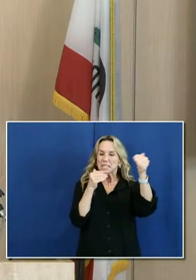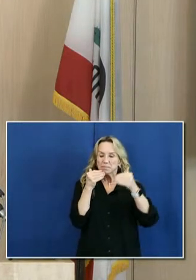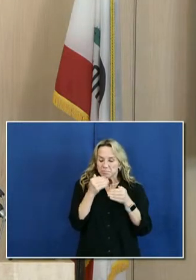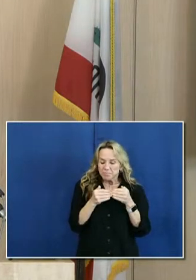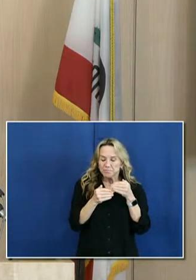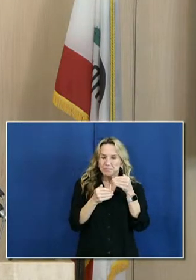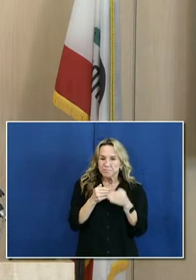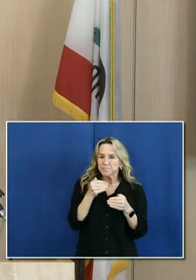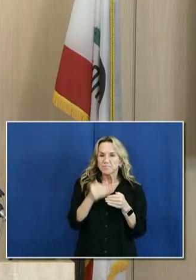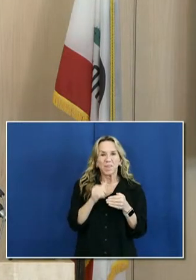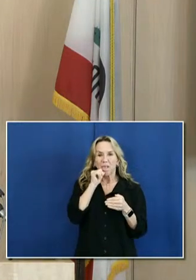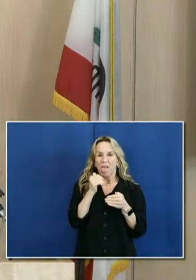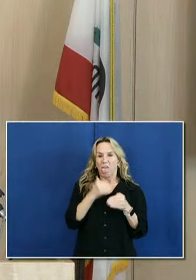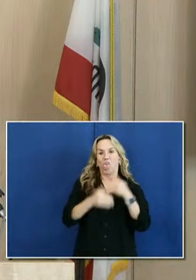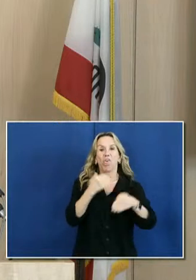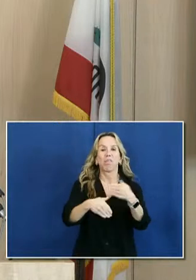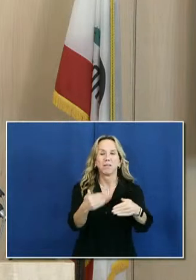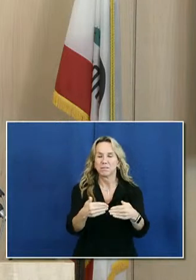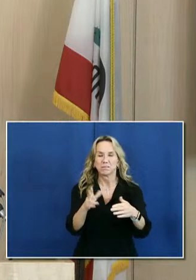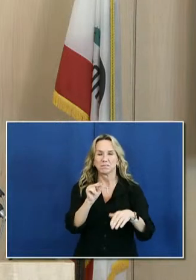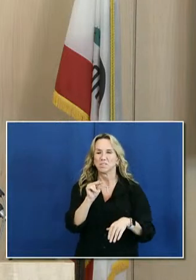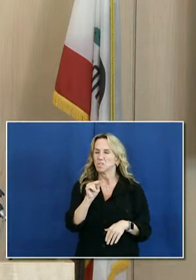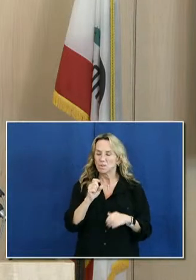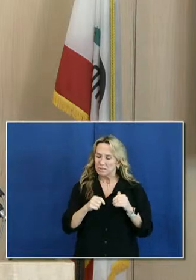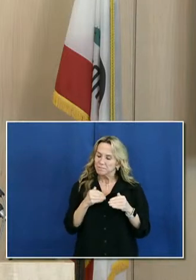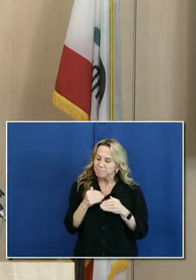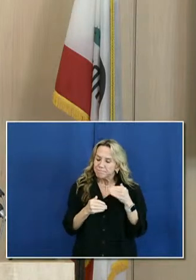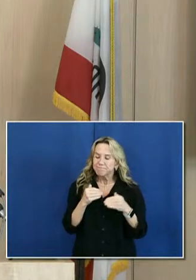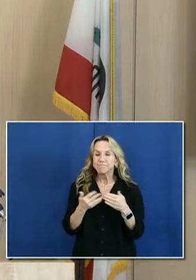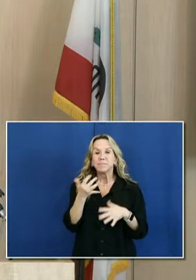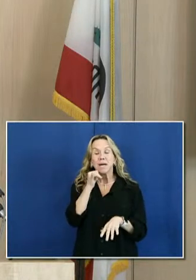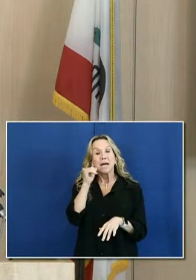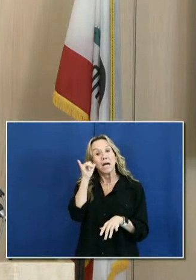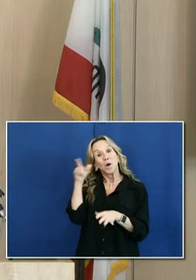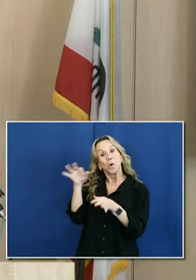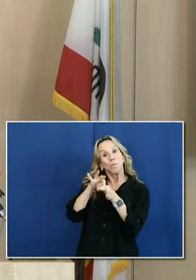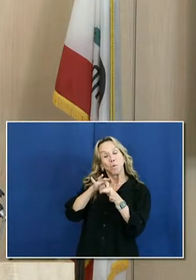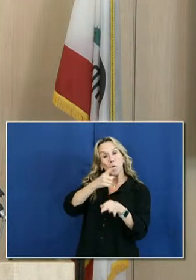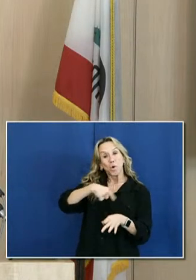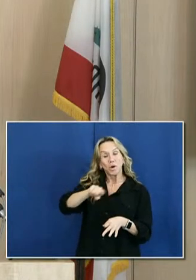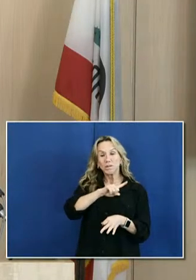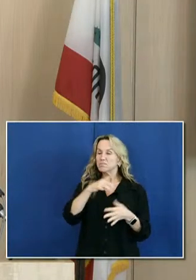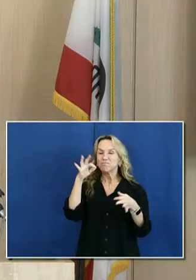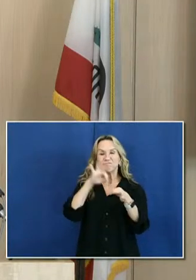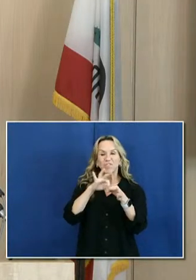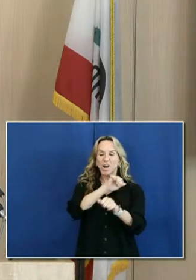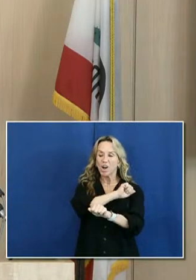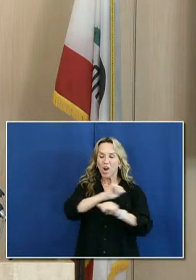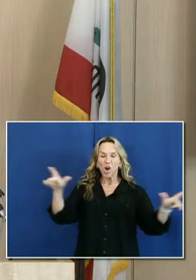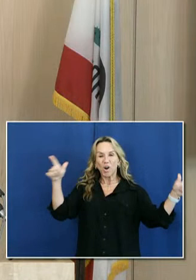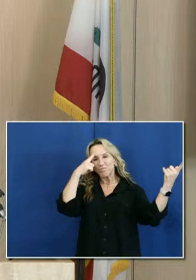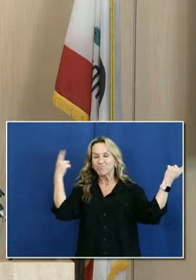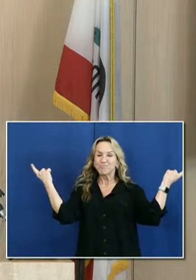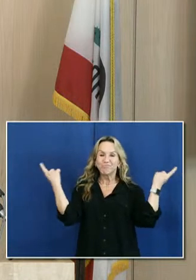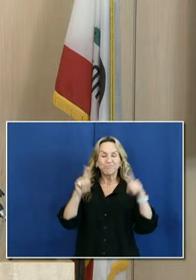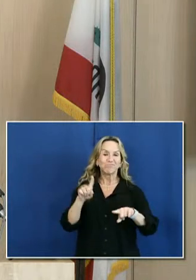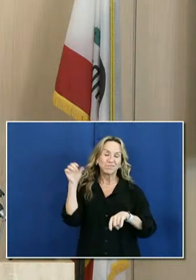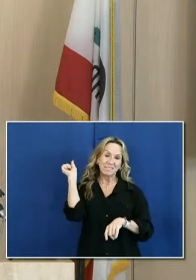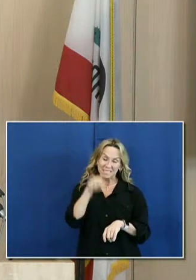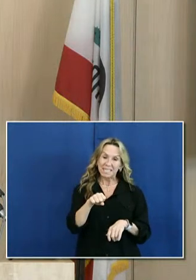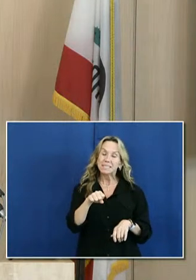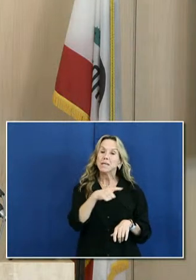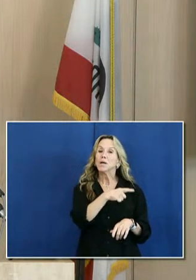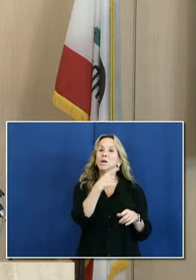forward. That's why yesterday our Board of Supervisors voted unanimously to approve several recommendations regarding funding